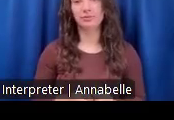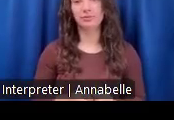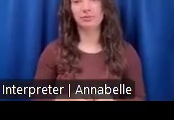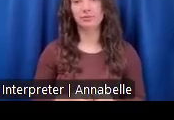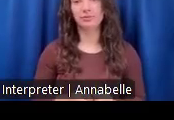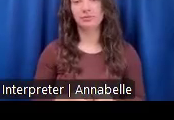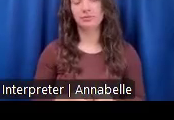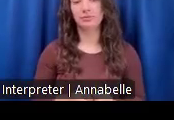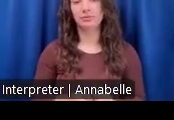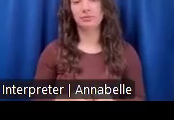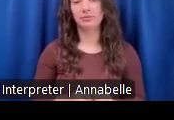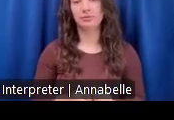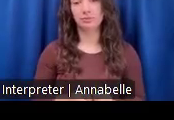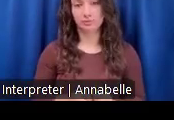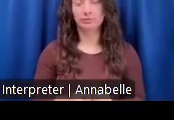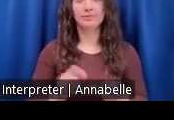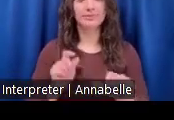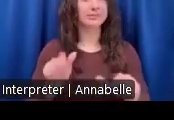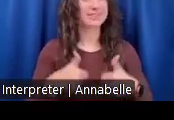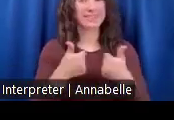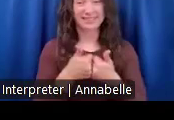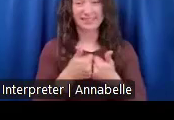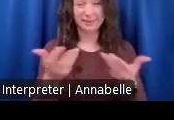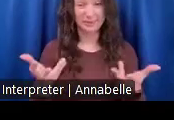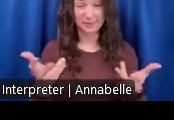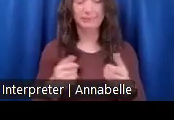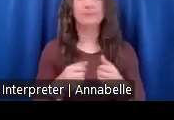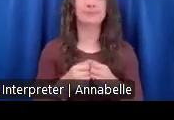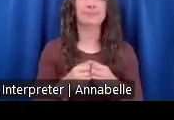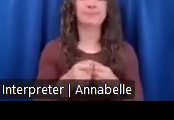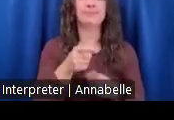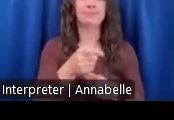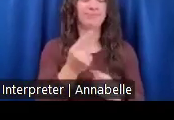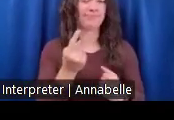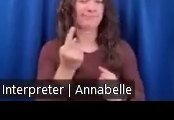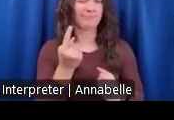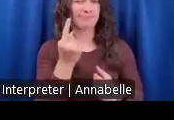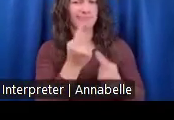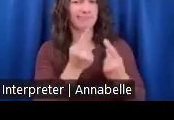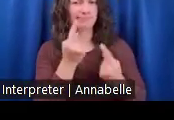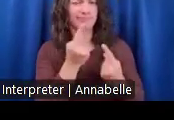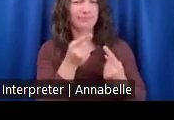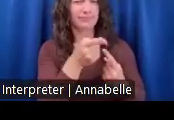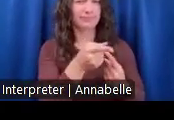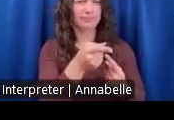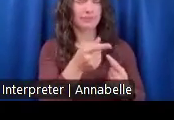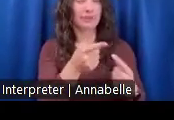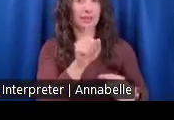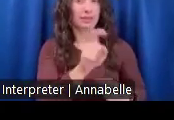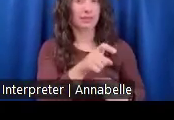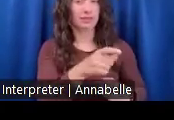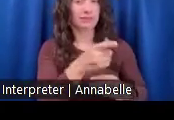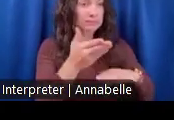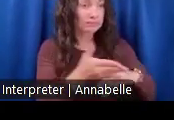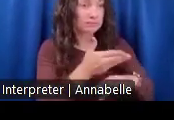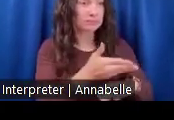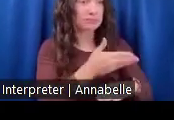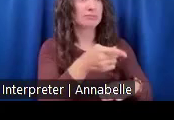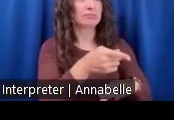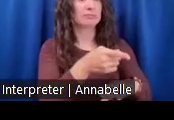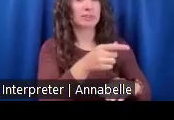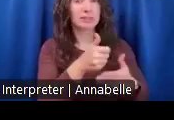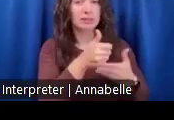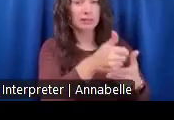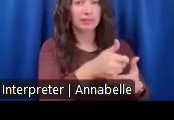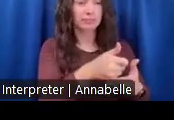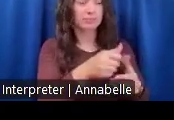And one of the biggest challenges is deciding in restoration what kind of tree densities we should be promoting. If you were industry, you